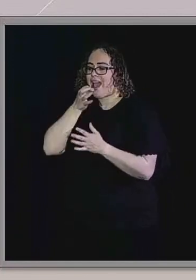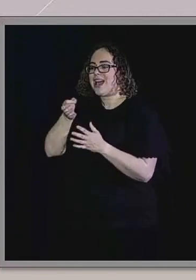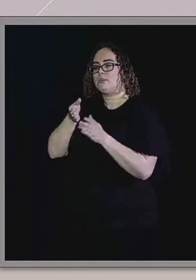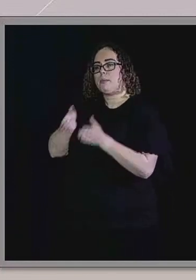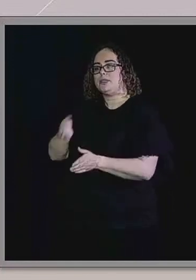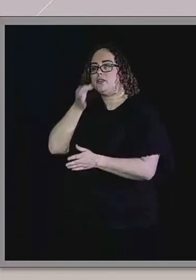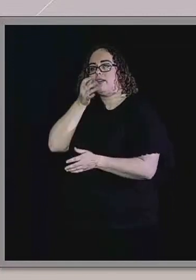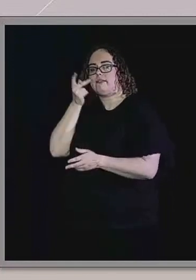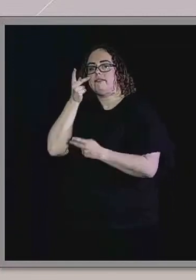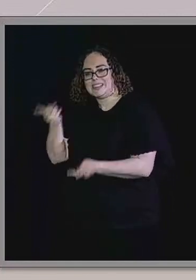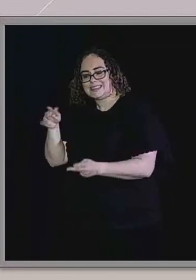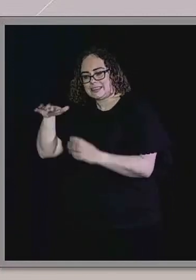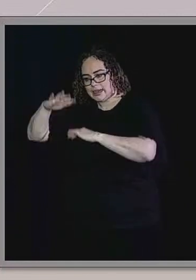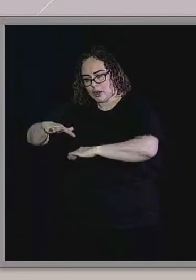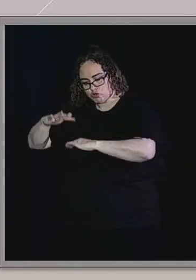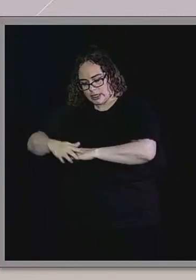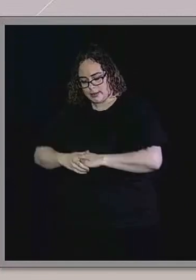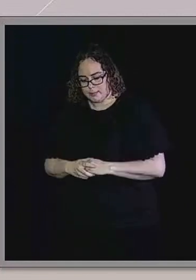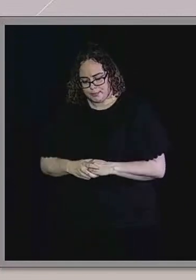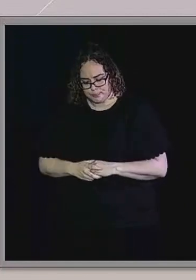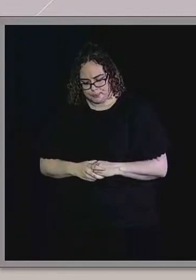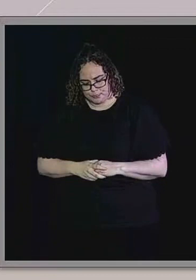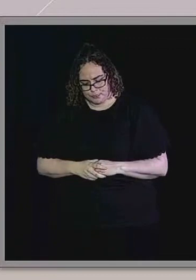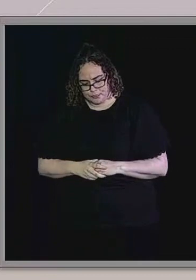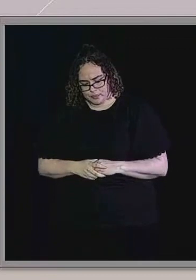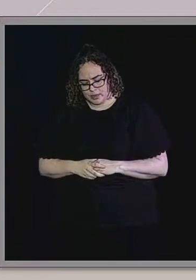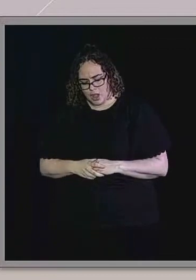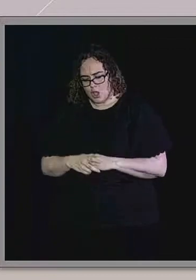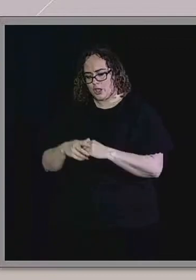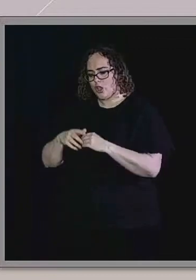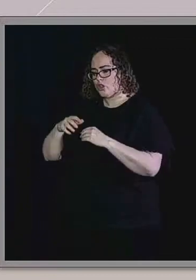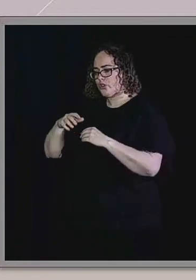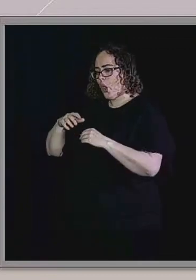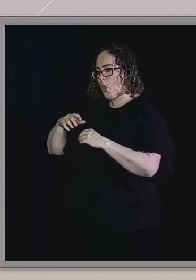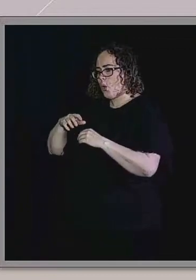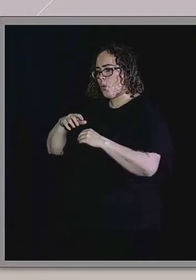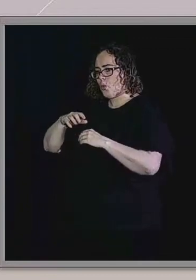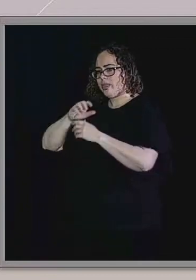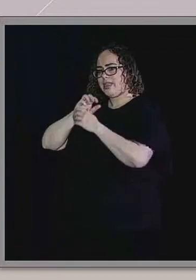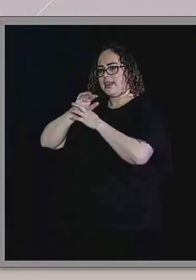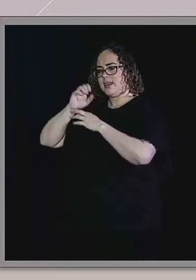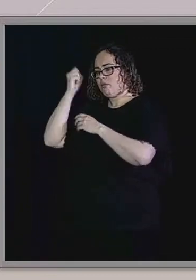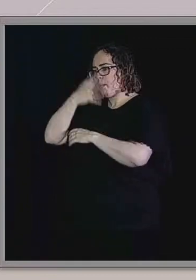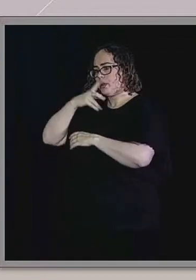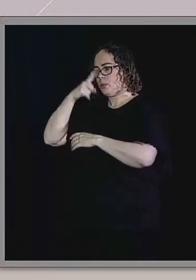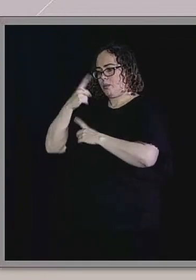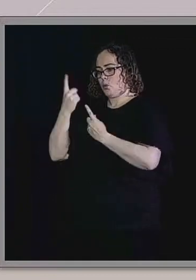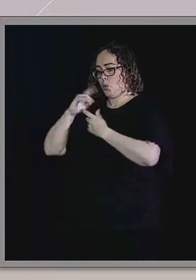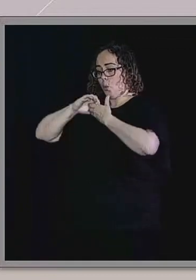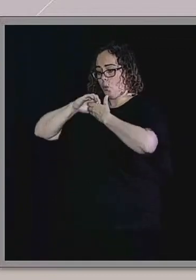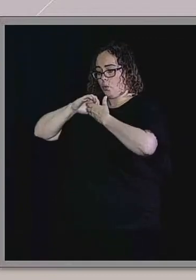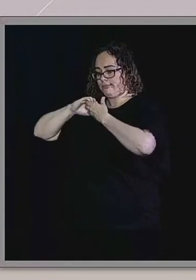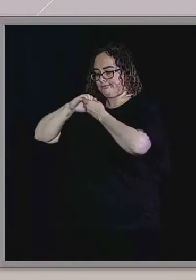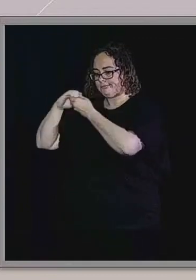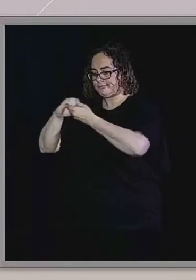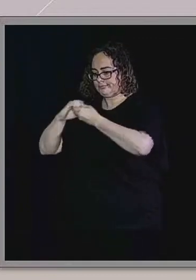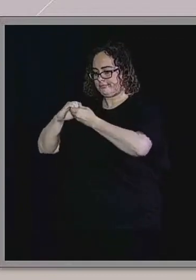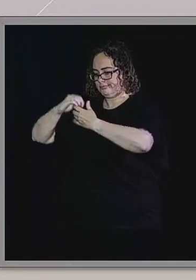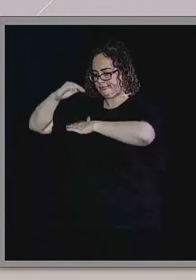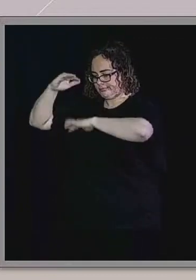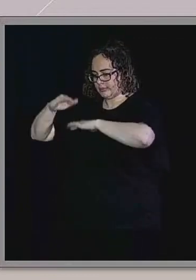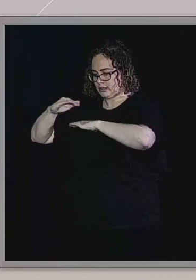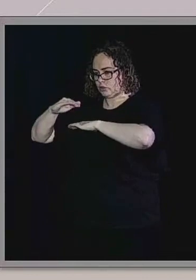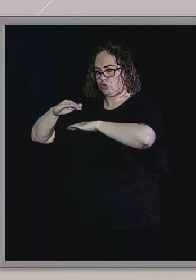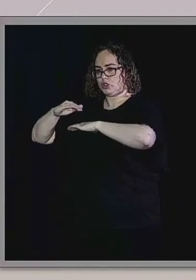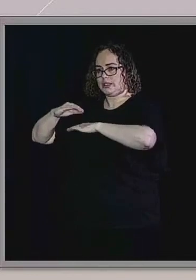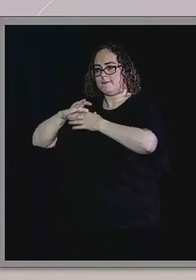and for the traditional owners of that country. So I think it's a pretty sad situation in a sense that